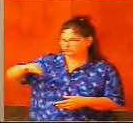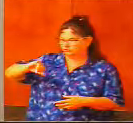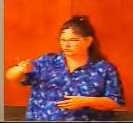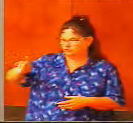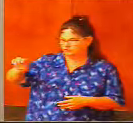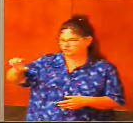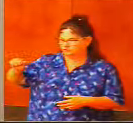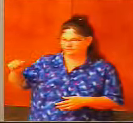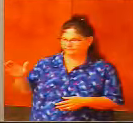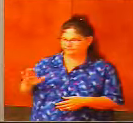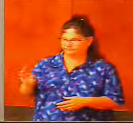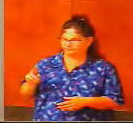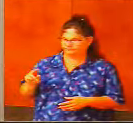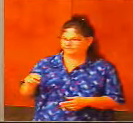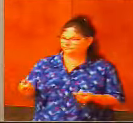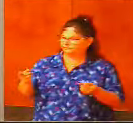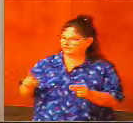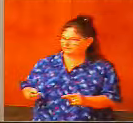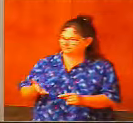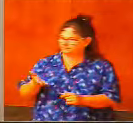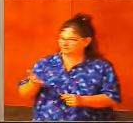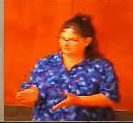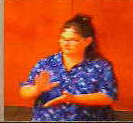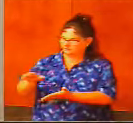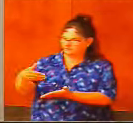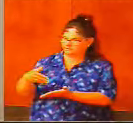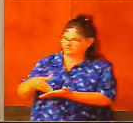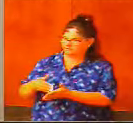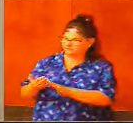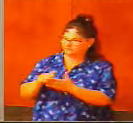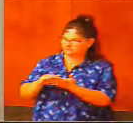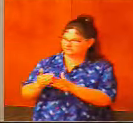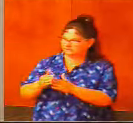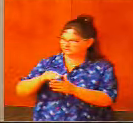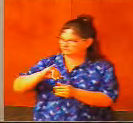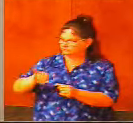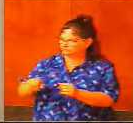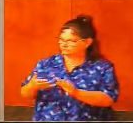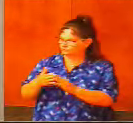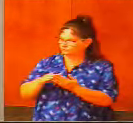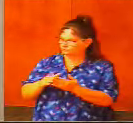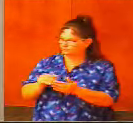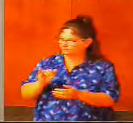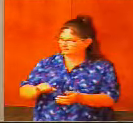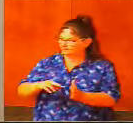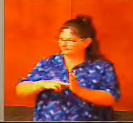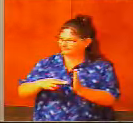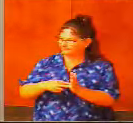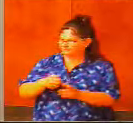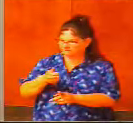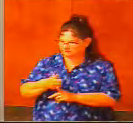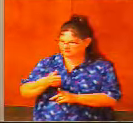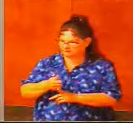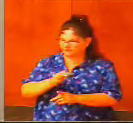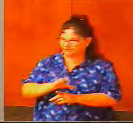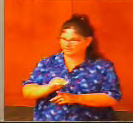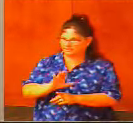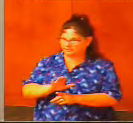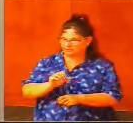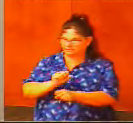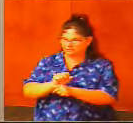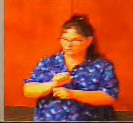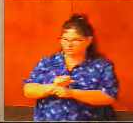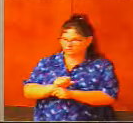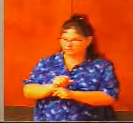place right there in the city of Jerusalem. And that means that Barabbas and his deeds would have been